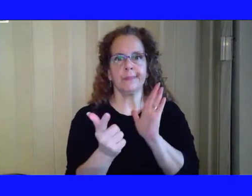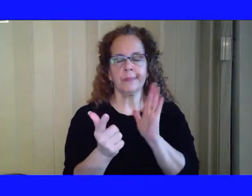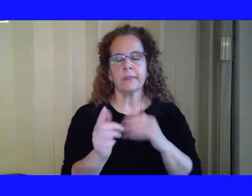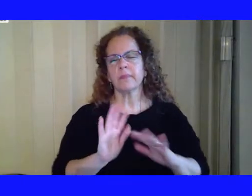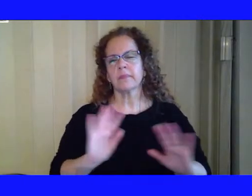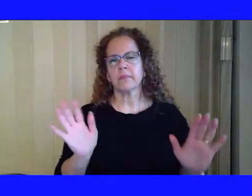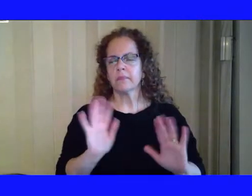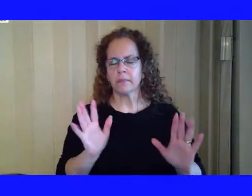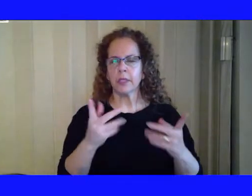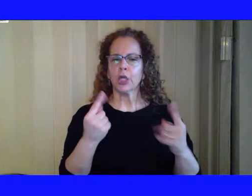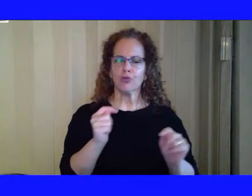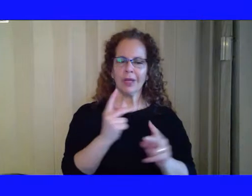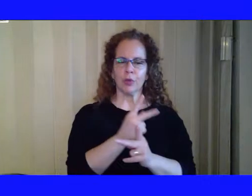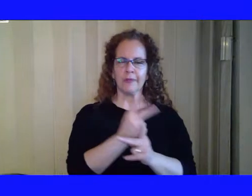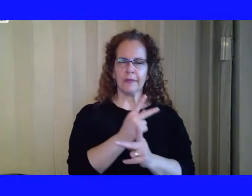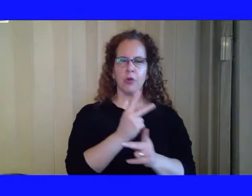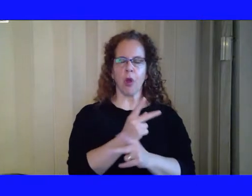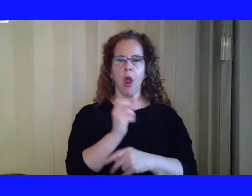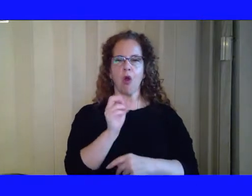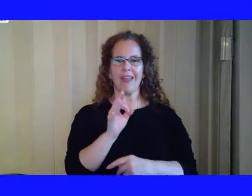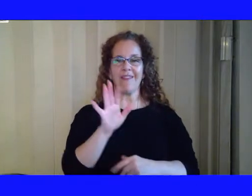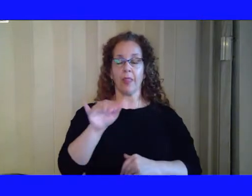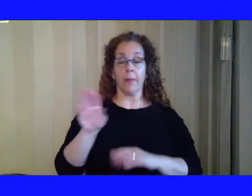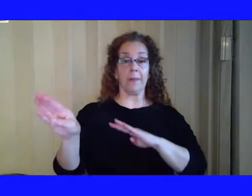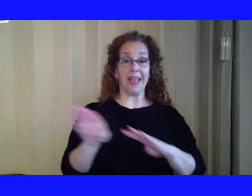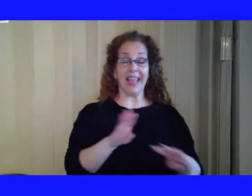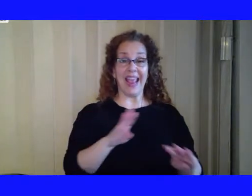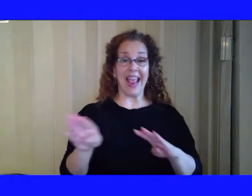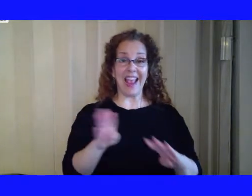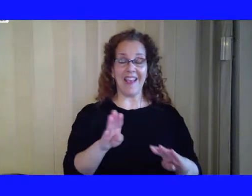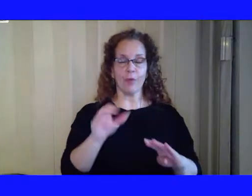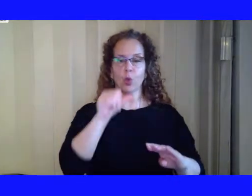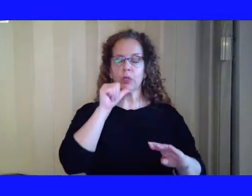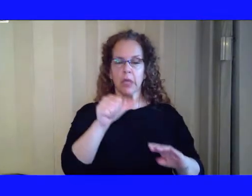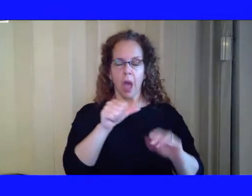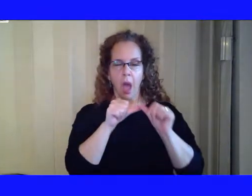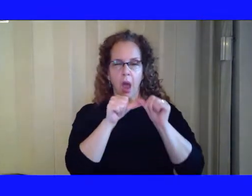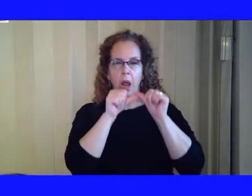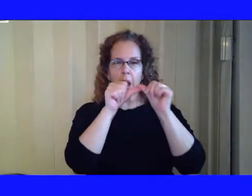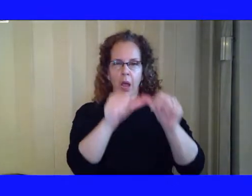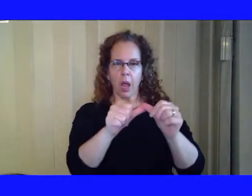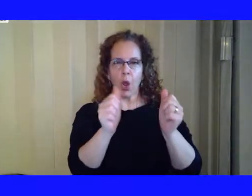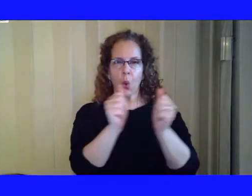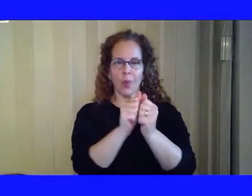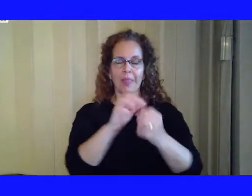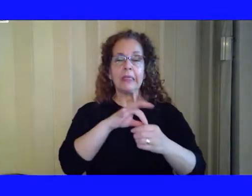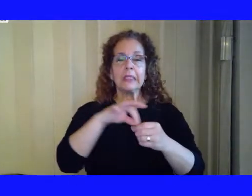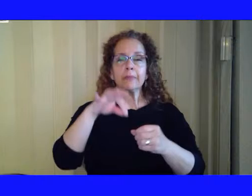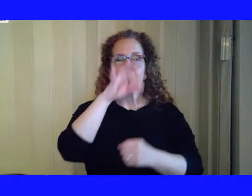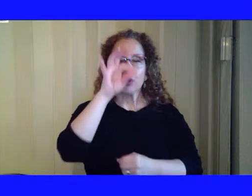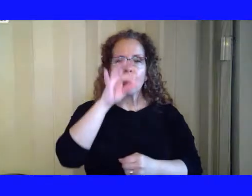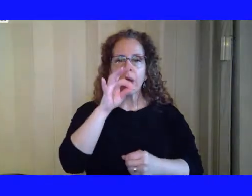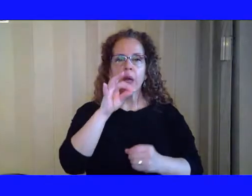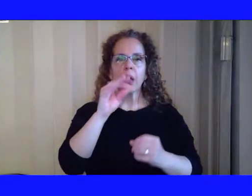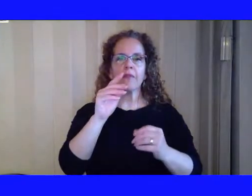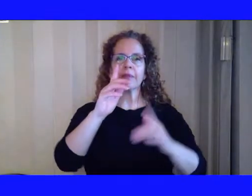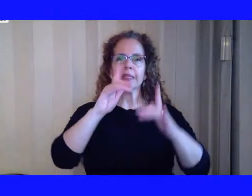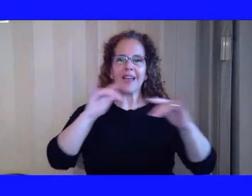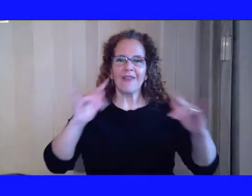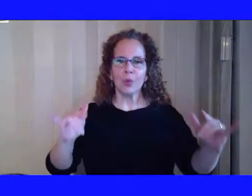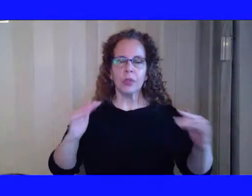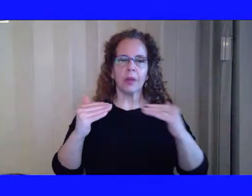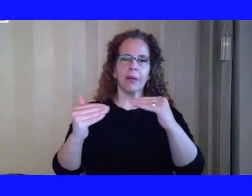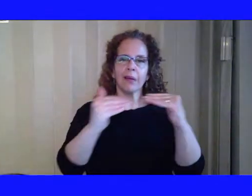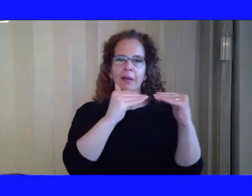addressed. Next slide, please. In this slide, you get to see the types